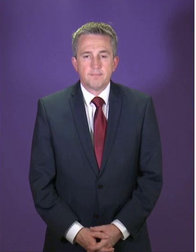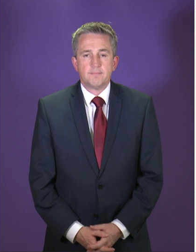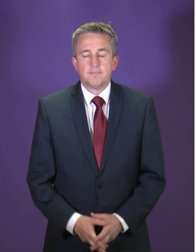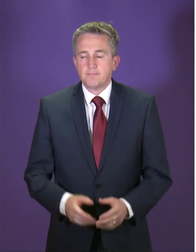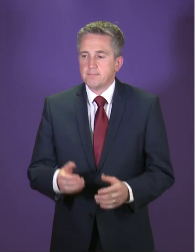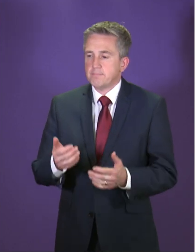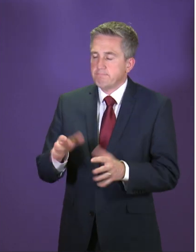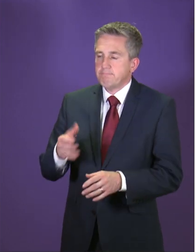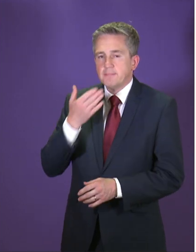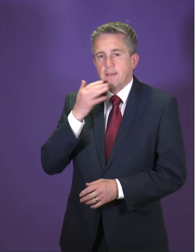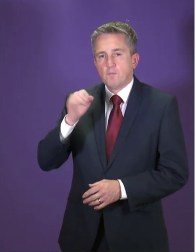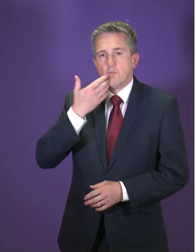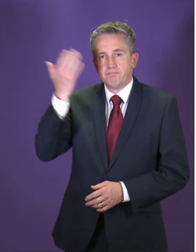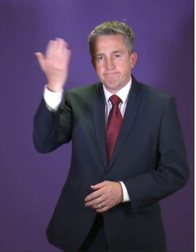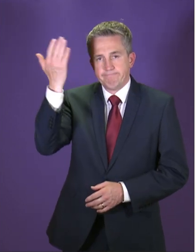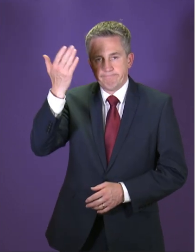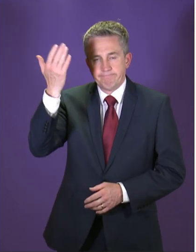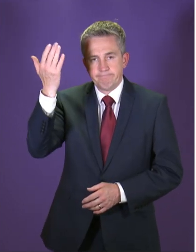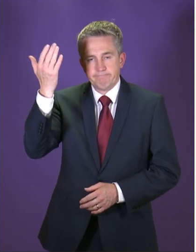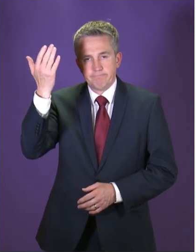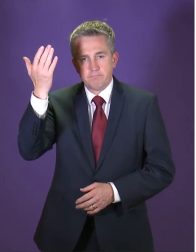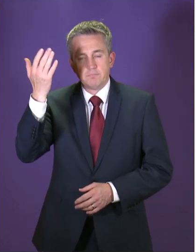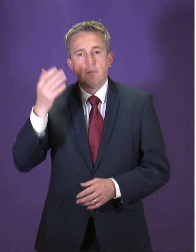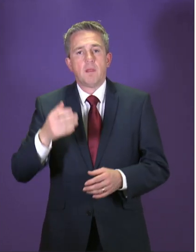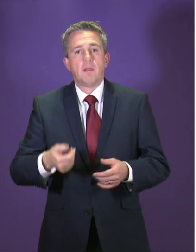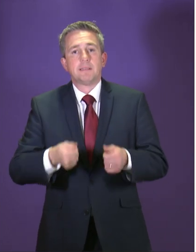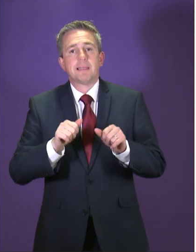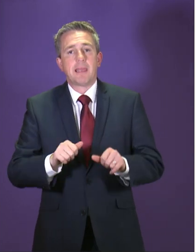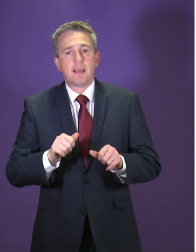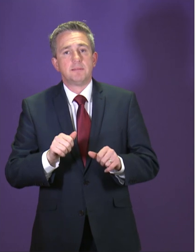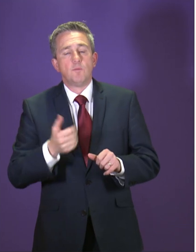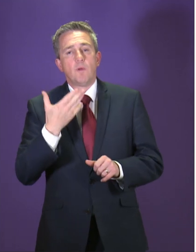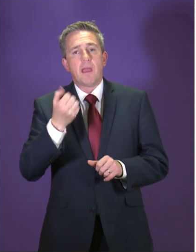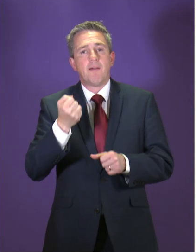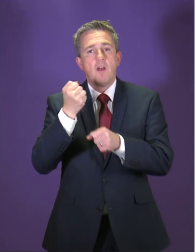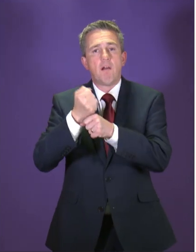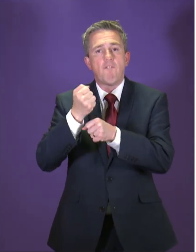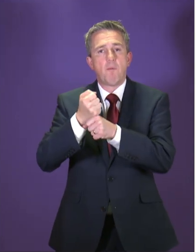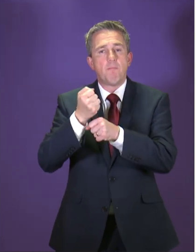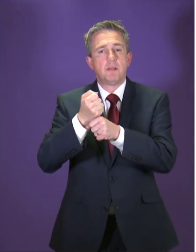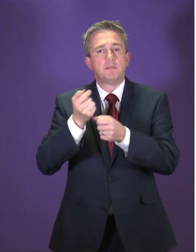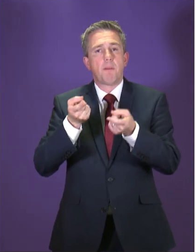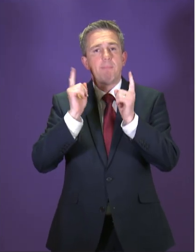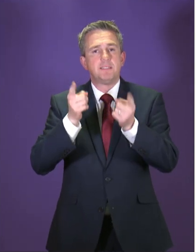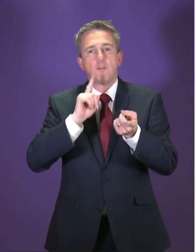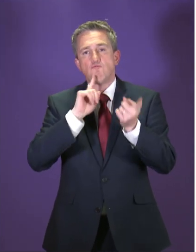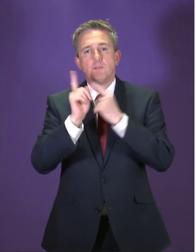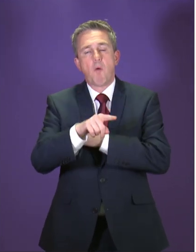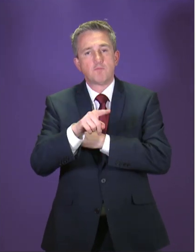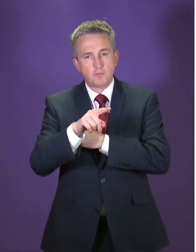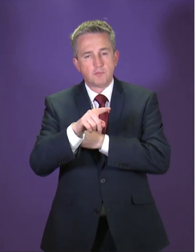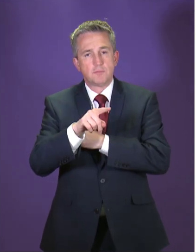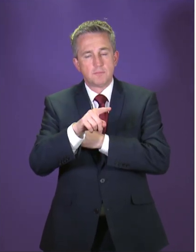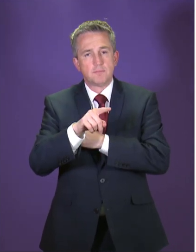Dr. Balshaw, thank you very much indeed. And we're now going to move on to the first of our ministerial responses. And I'll